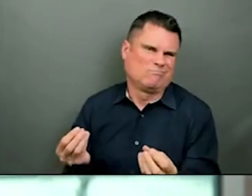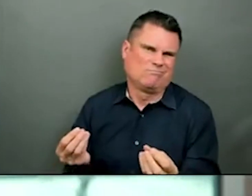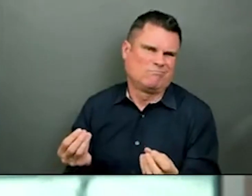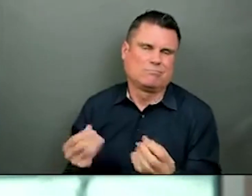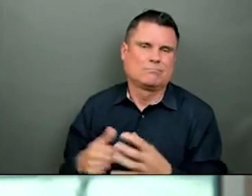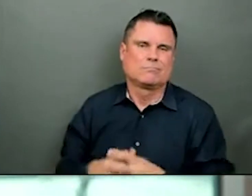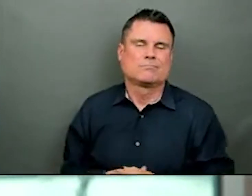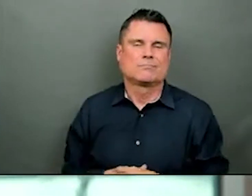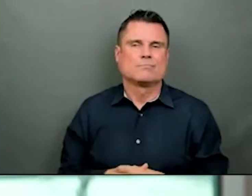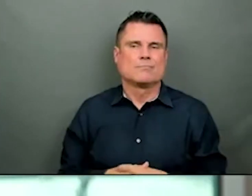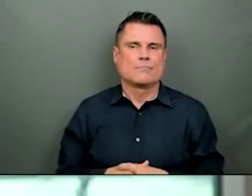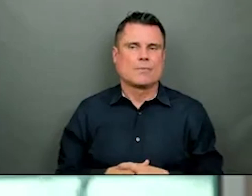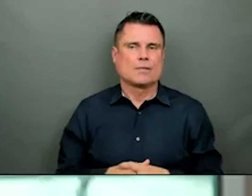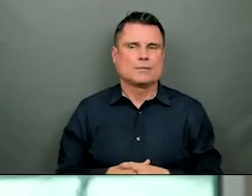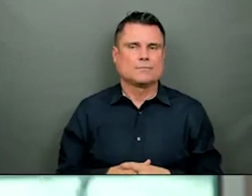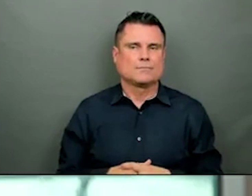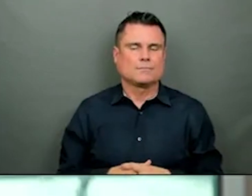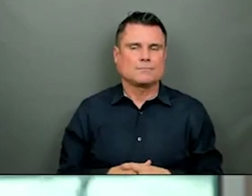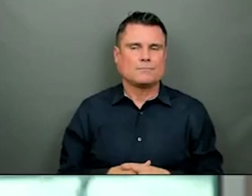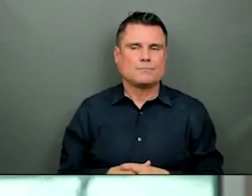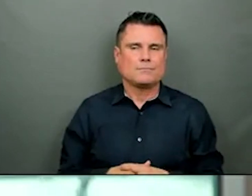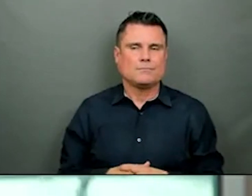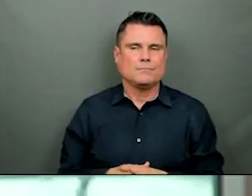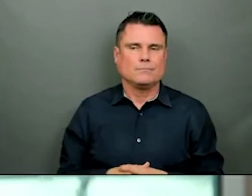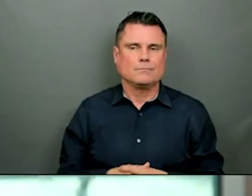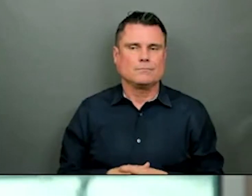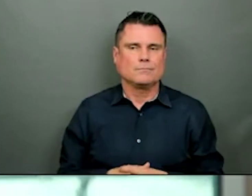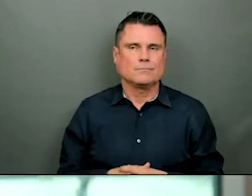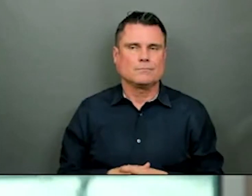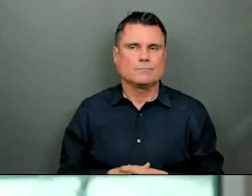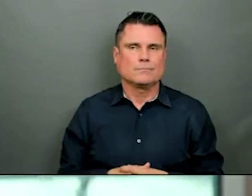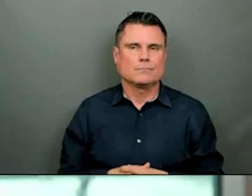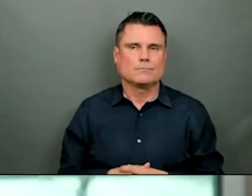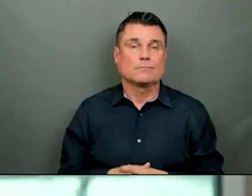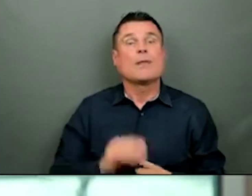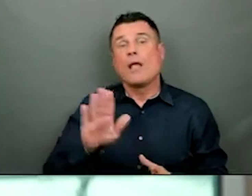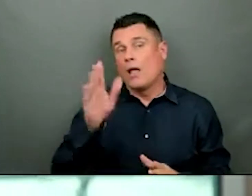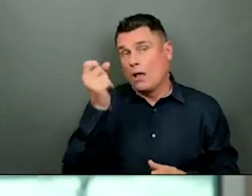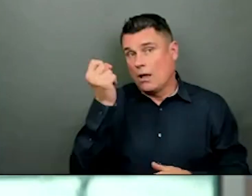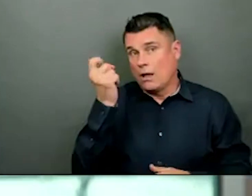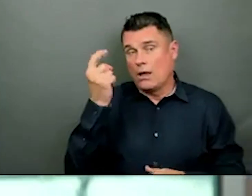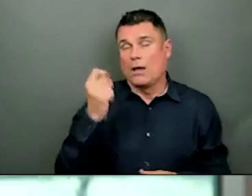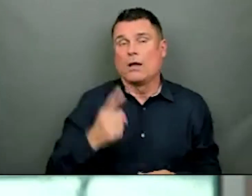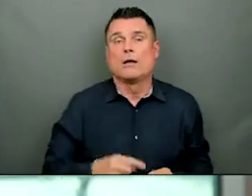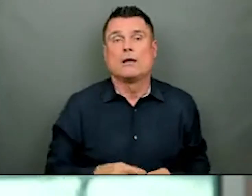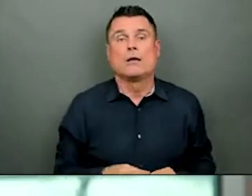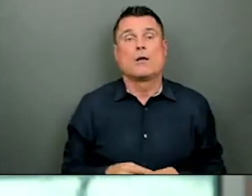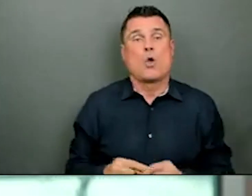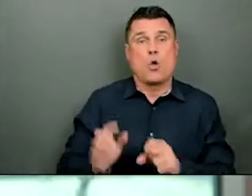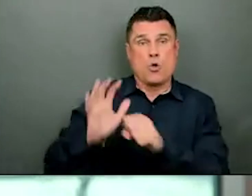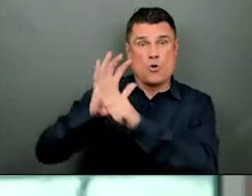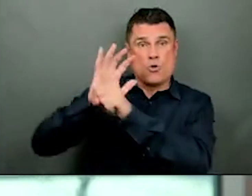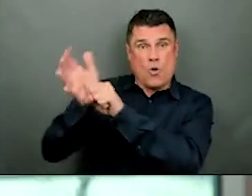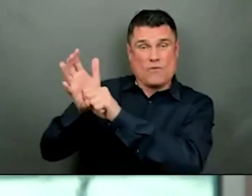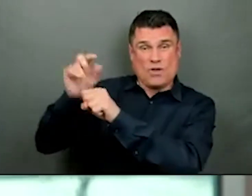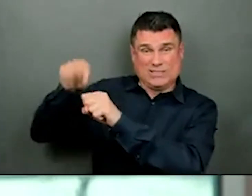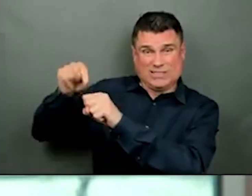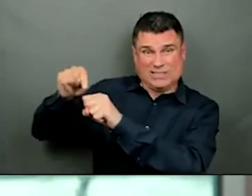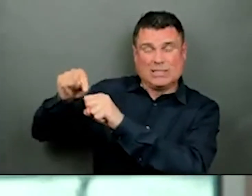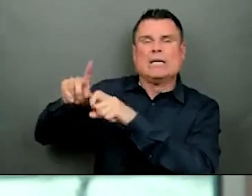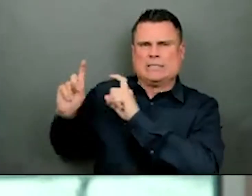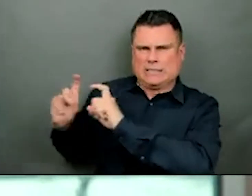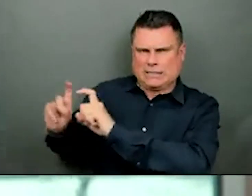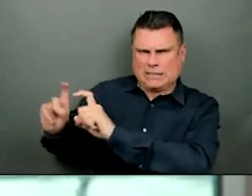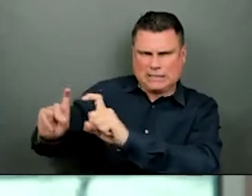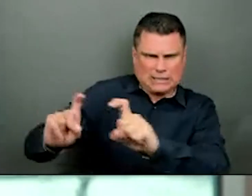don't know until a couple of days later. So we are watching carefully around hospitalization rates and people who